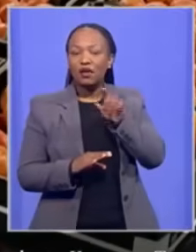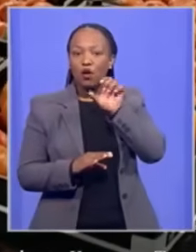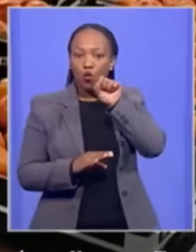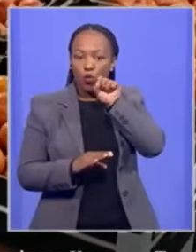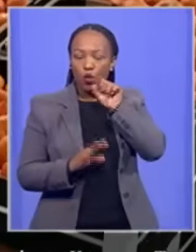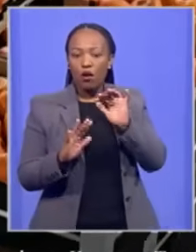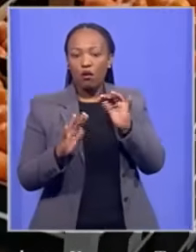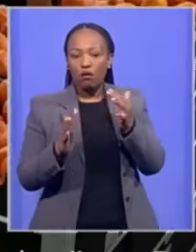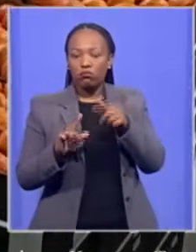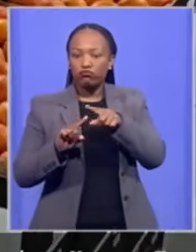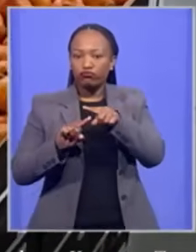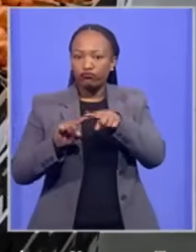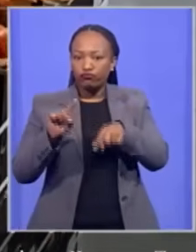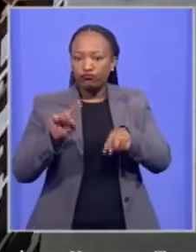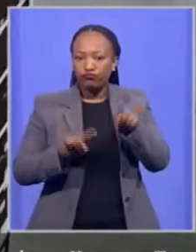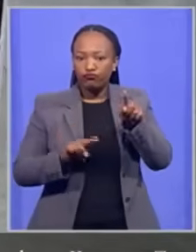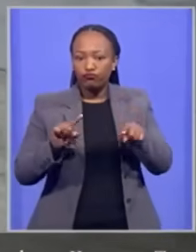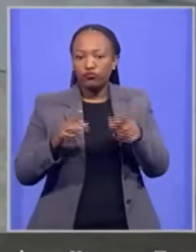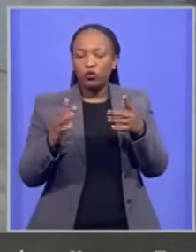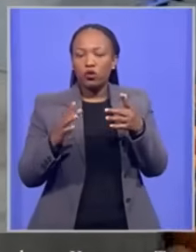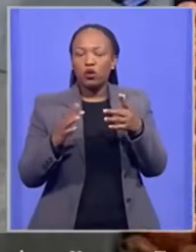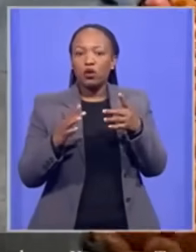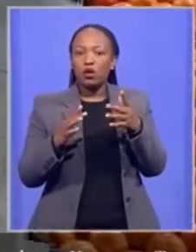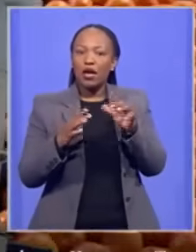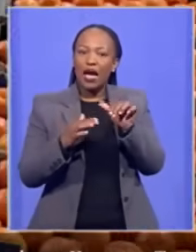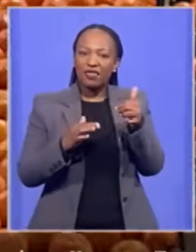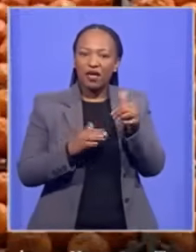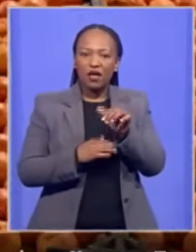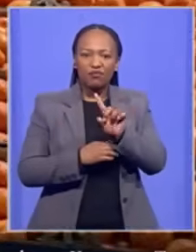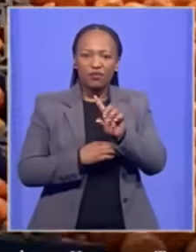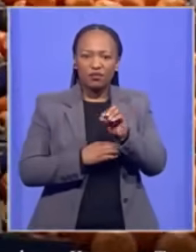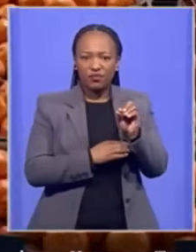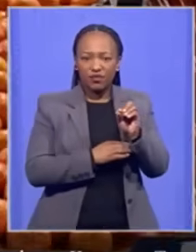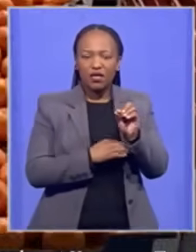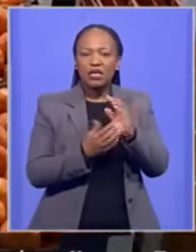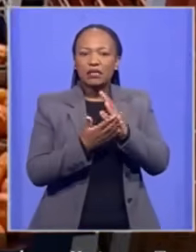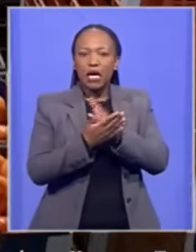mebaraka e mentšhine ka dimane tša go fapana ba manyaka tše dikgolo ba manyaka tše dinnyane